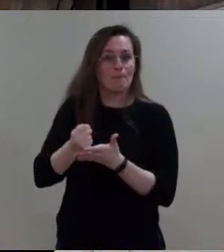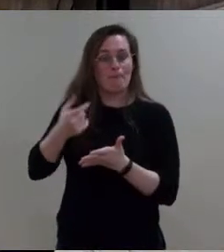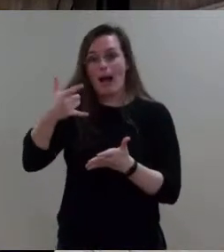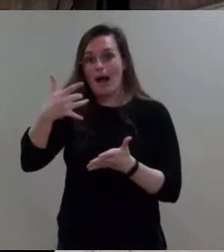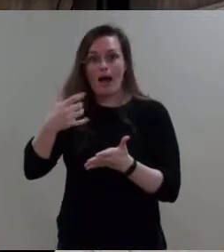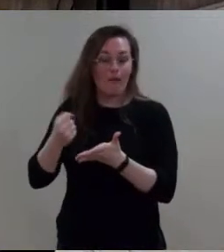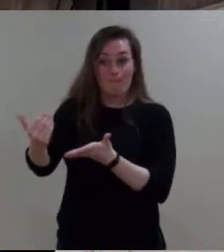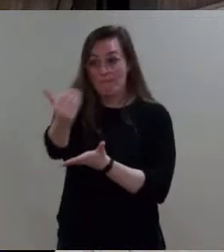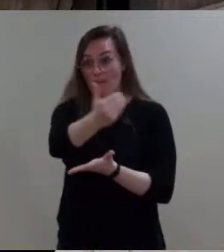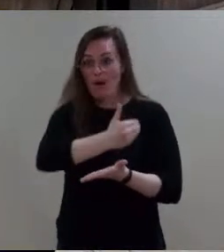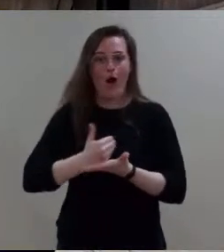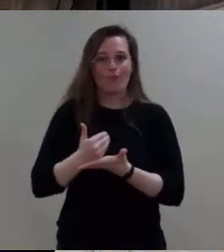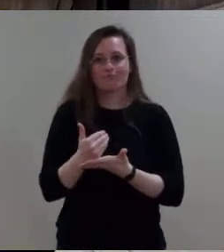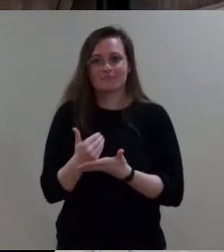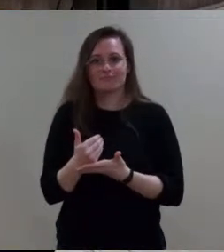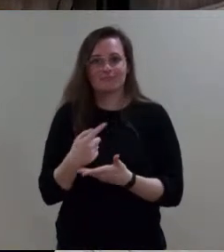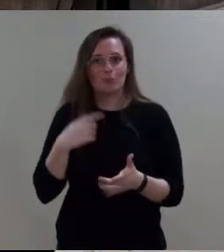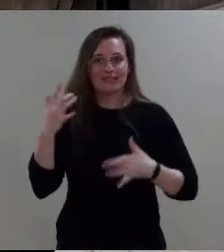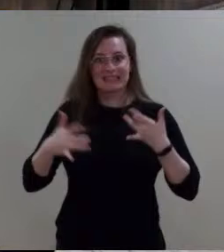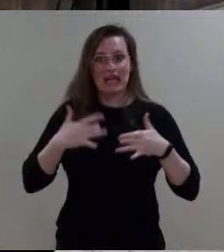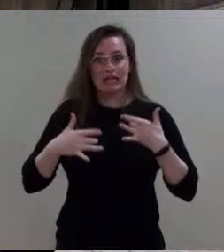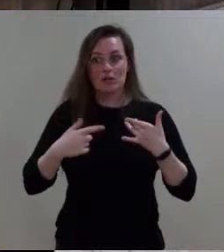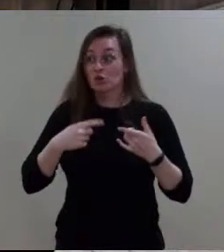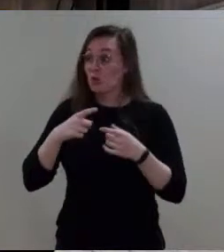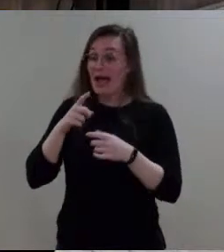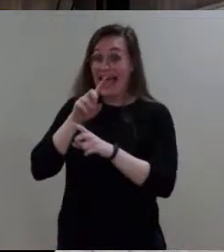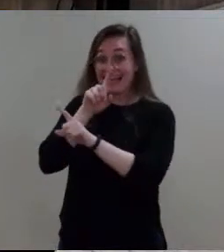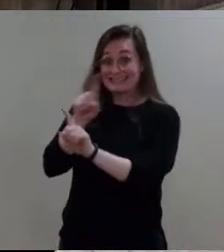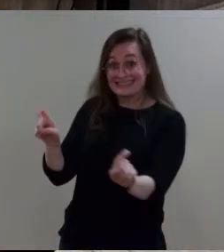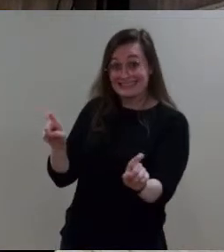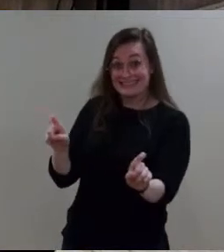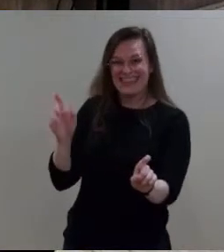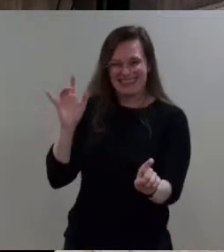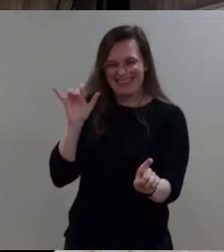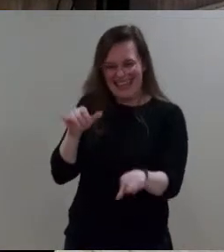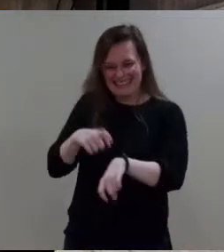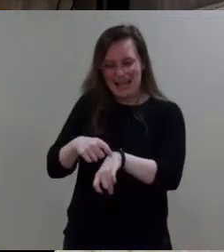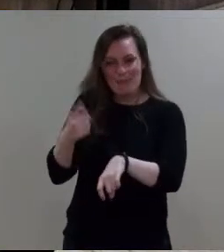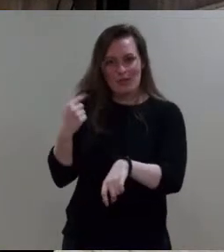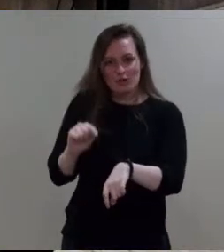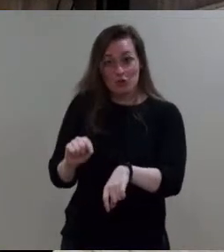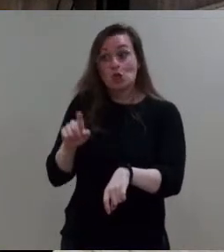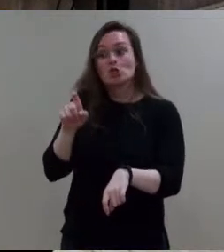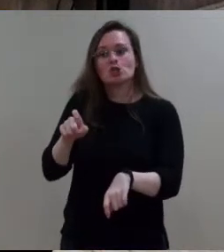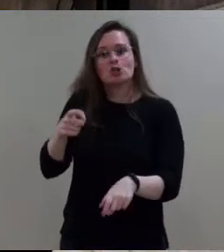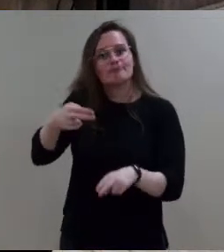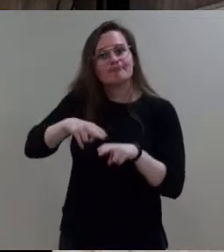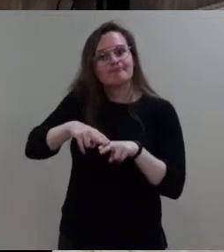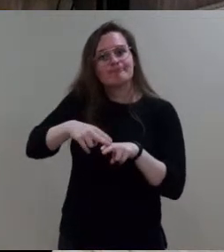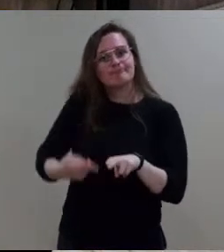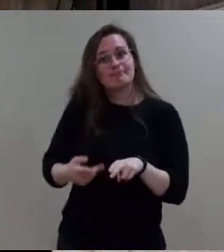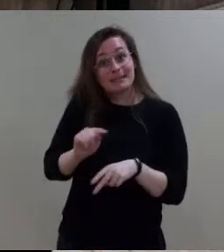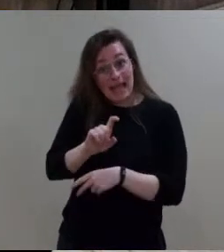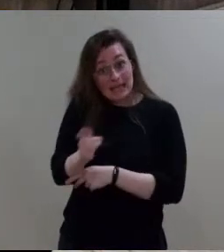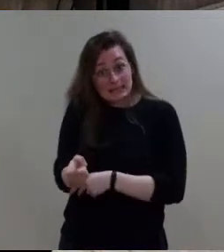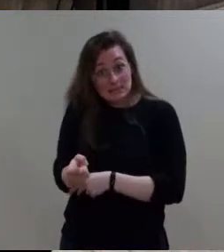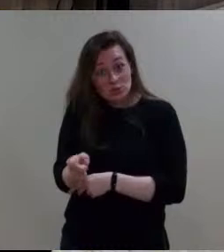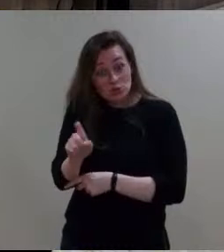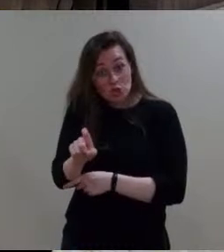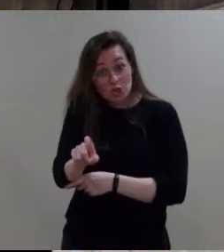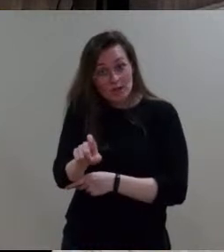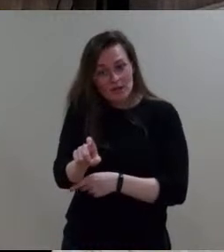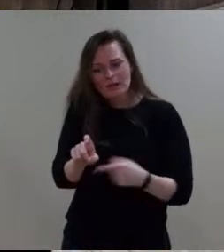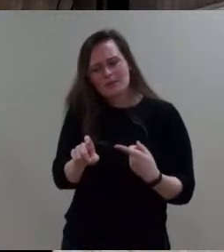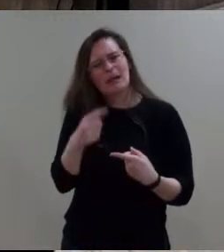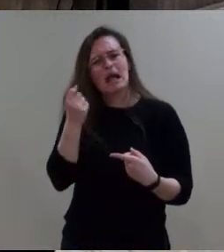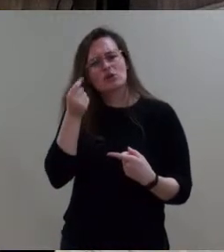And I sat here and I said to everybody, should we reduce the tax rate? And, not a good idea to reduce taxes. And I understand that, and we kept them status